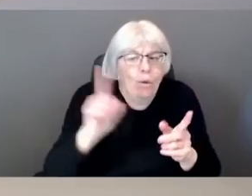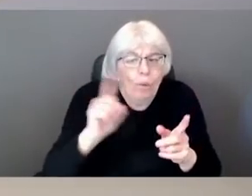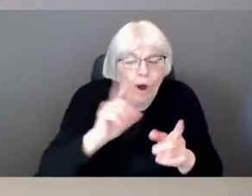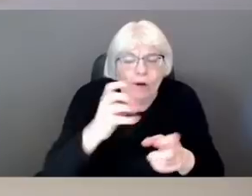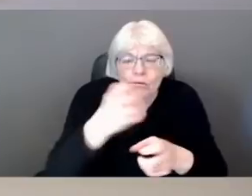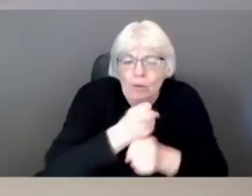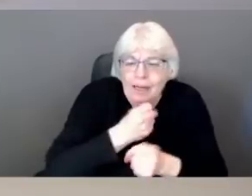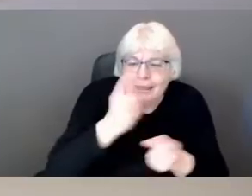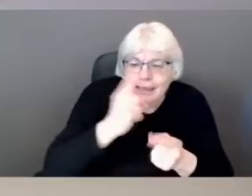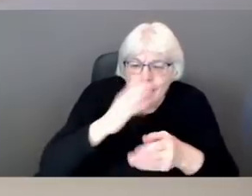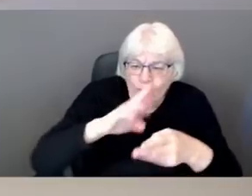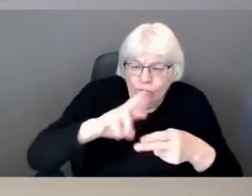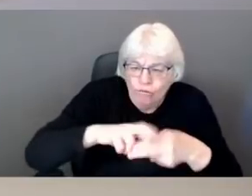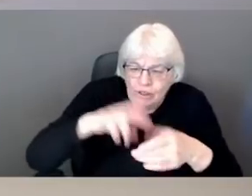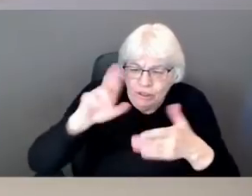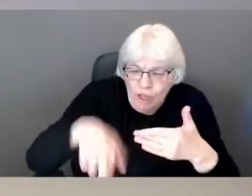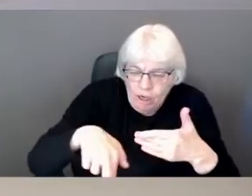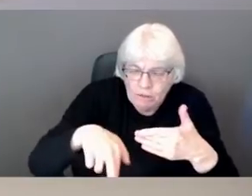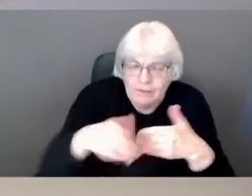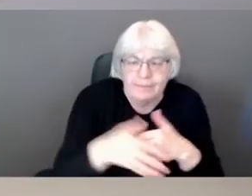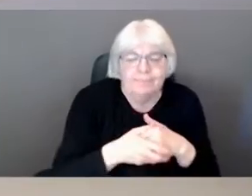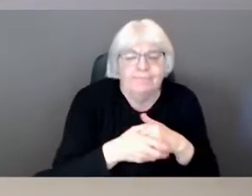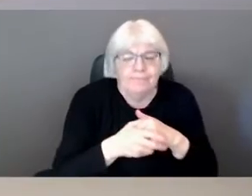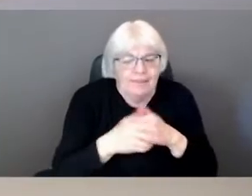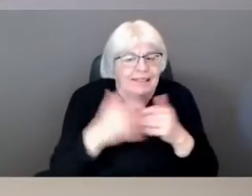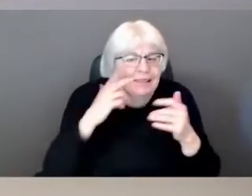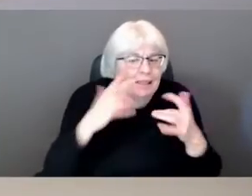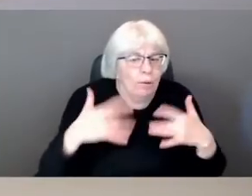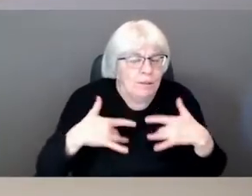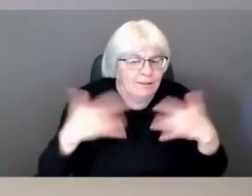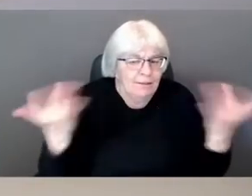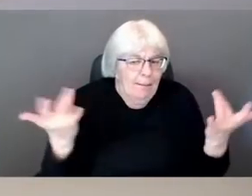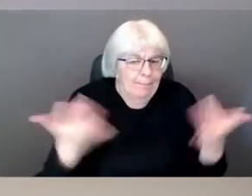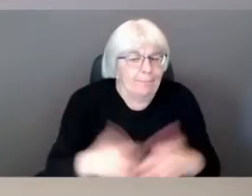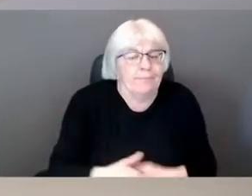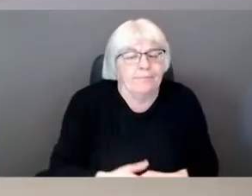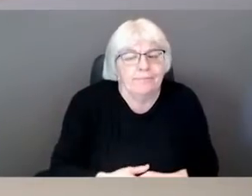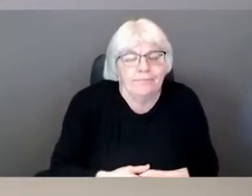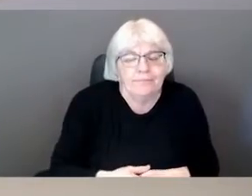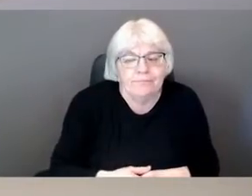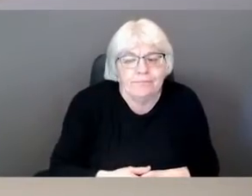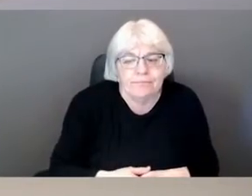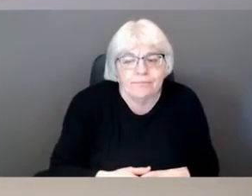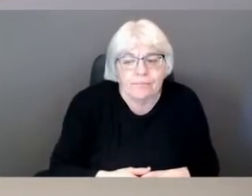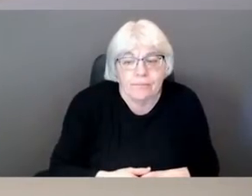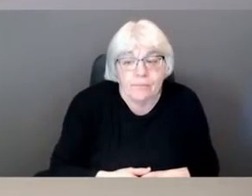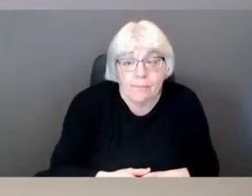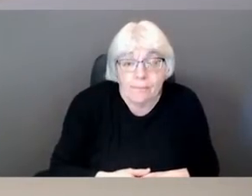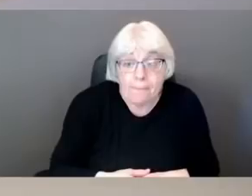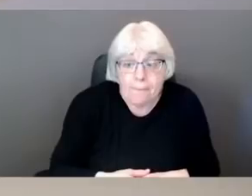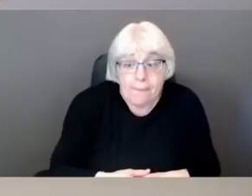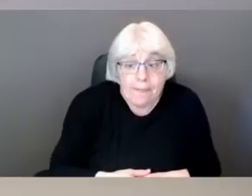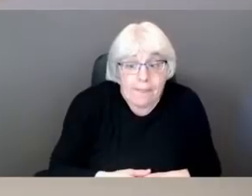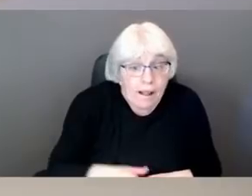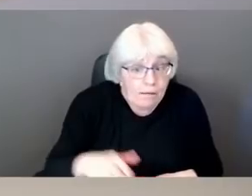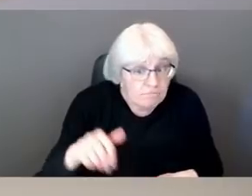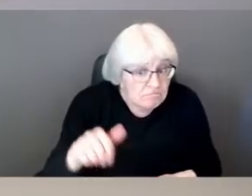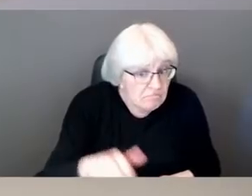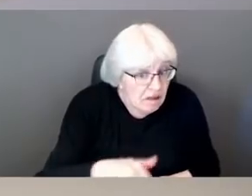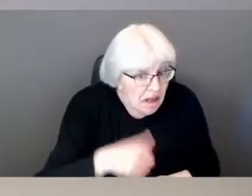guess now? Is that what you would call it? So when we for any case, we